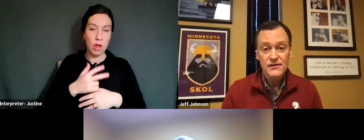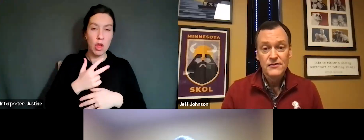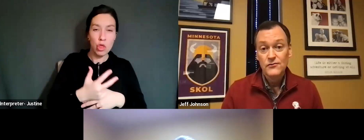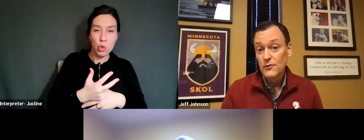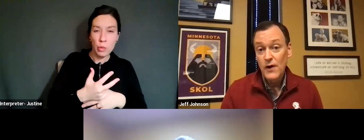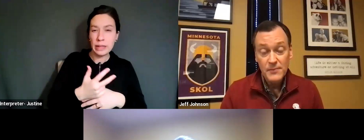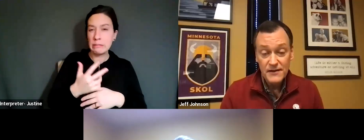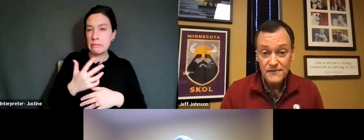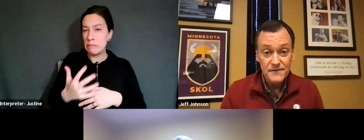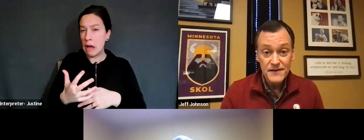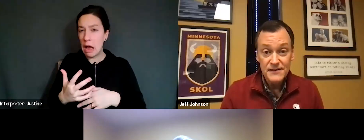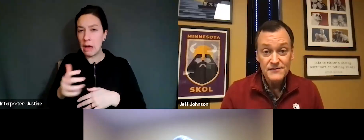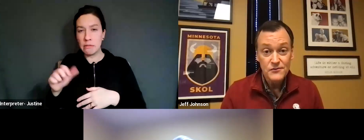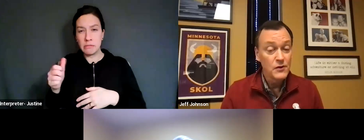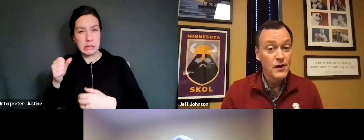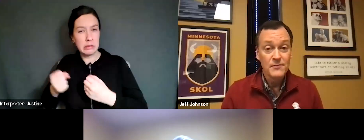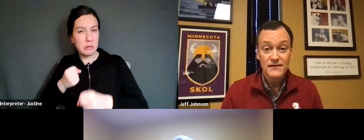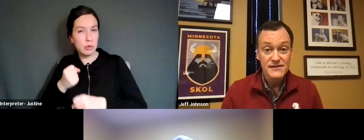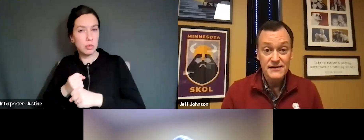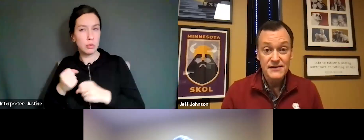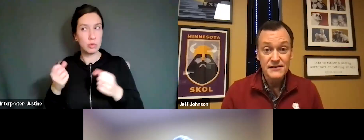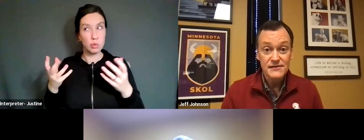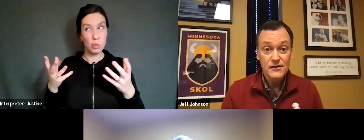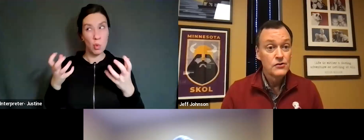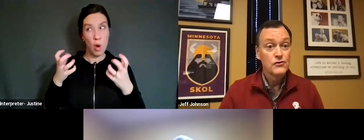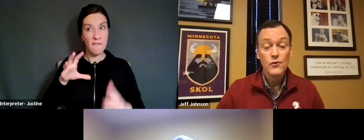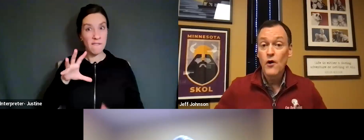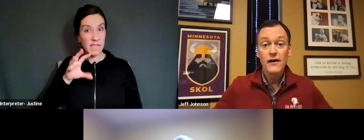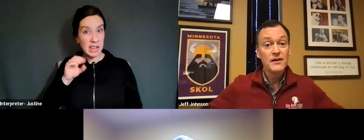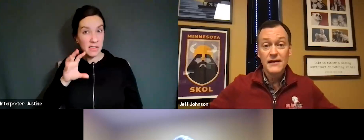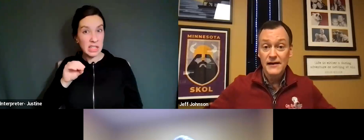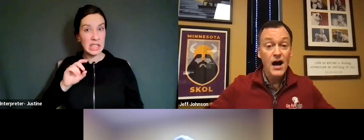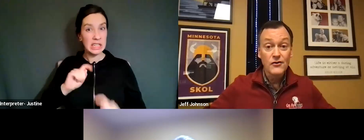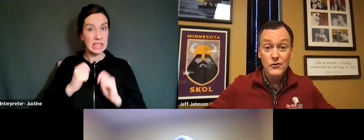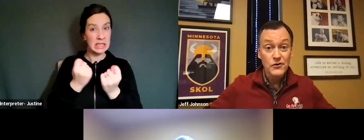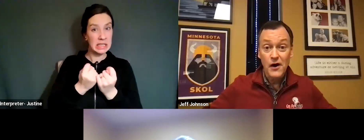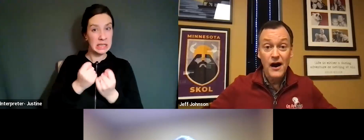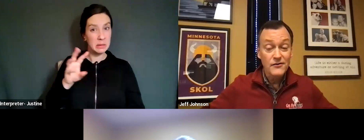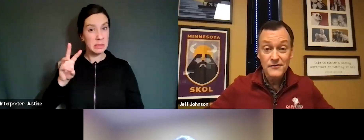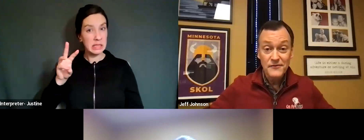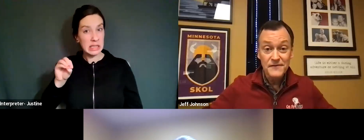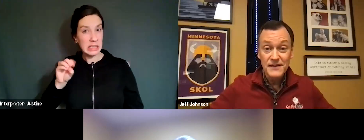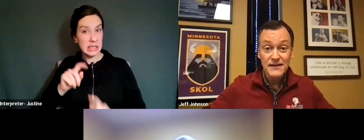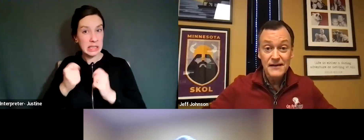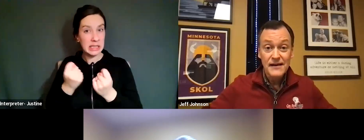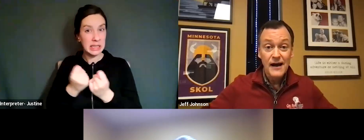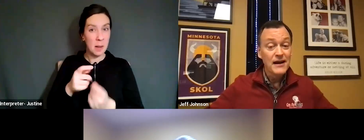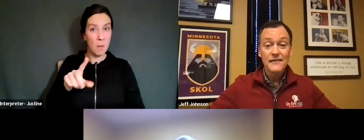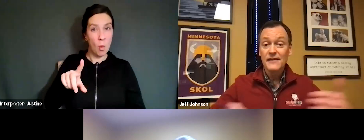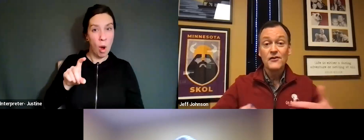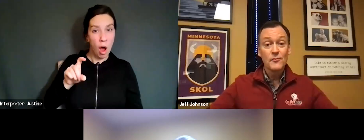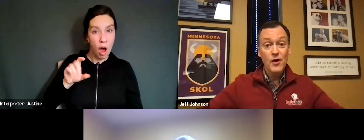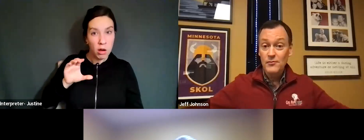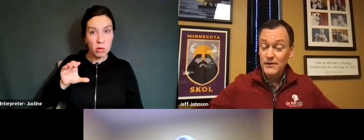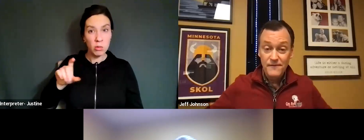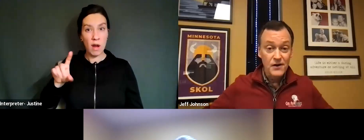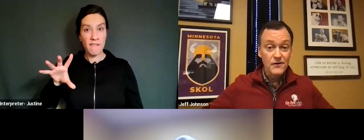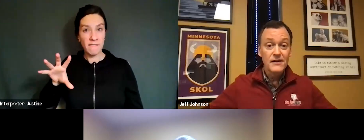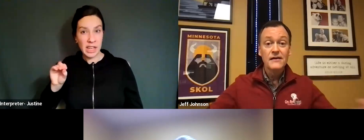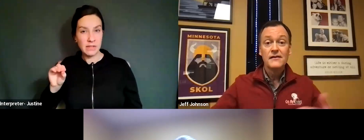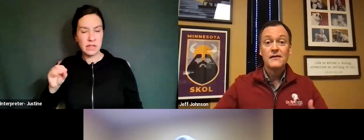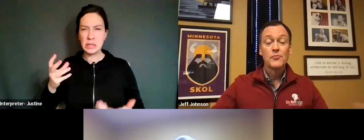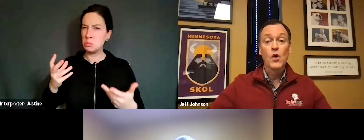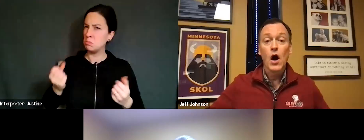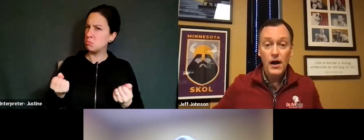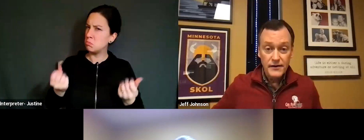years, do we want to be in the 50s? Do we want to be in the 60s? Do we want to be at 100 or 150? I mean, I think there are probably